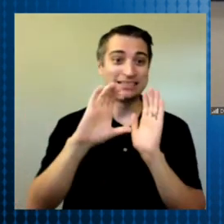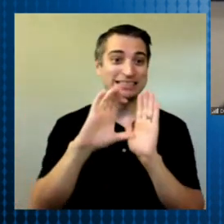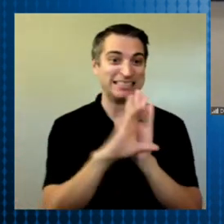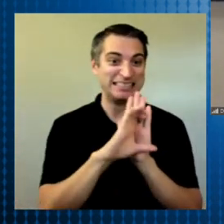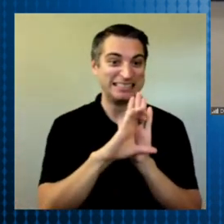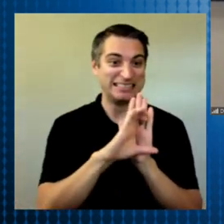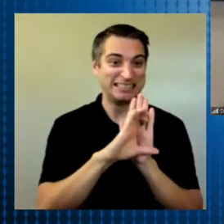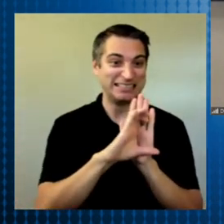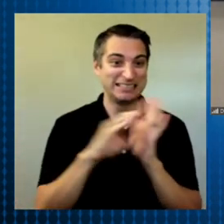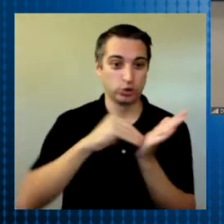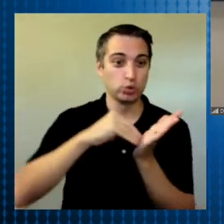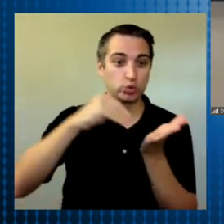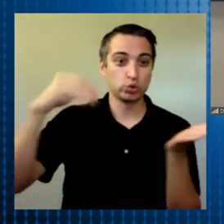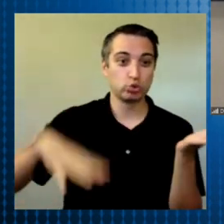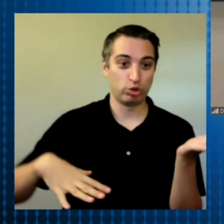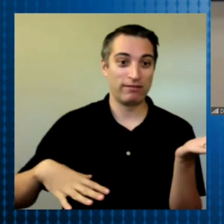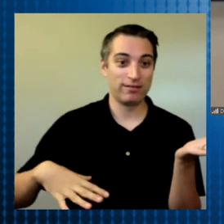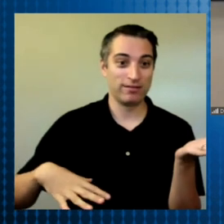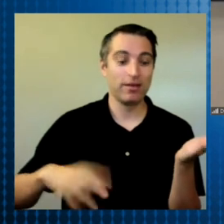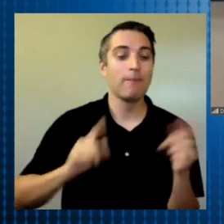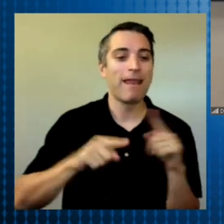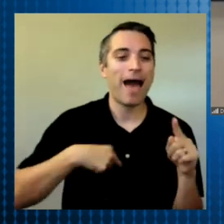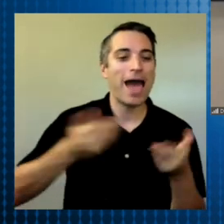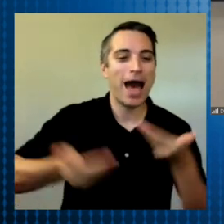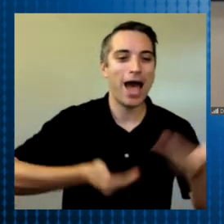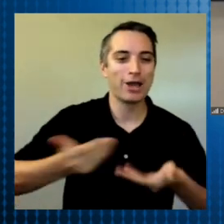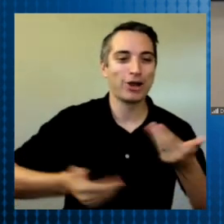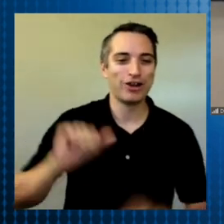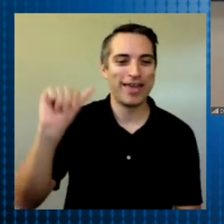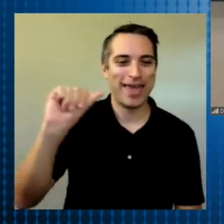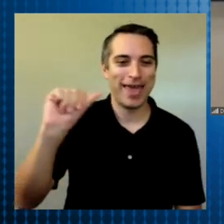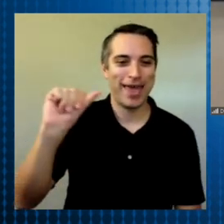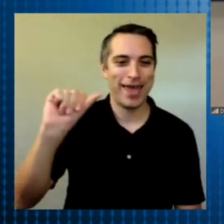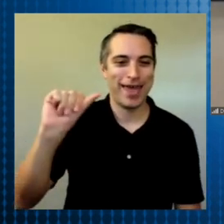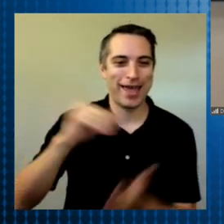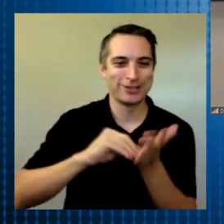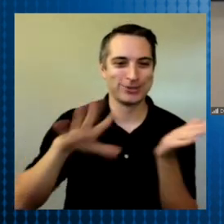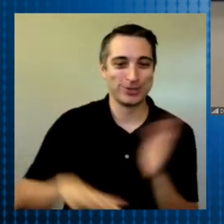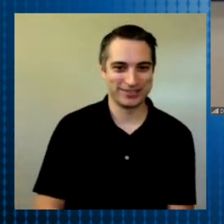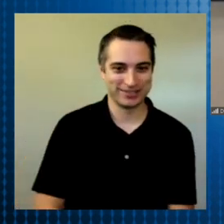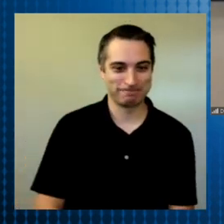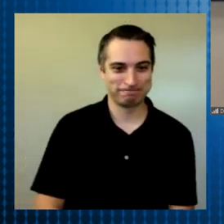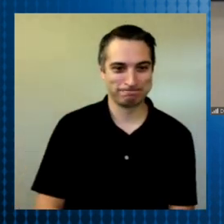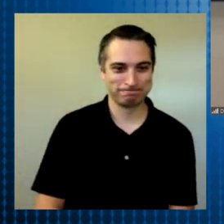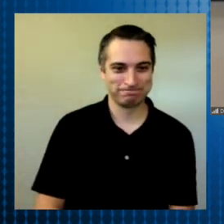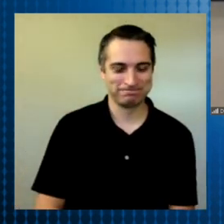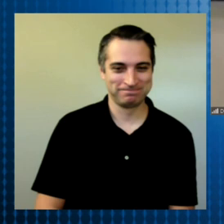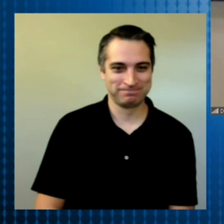everybody around me to be much smarter than I am so we all can grow and lift up together. But failure is